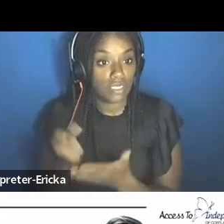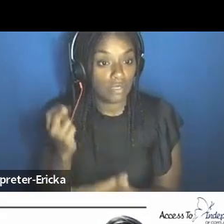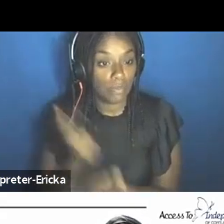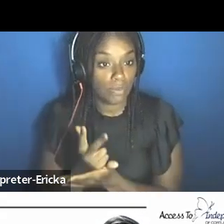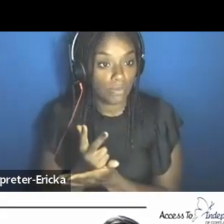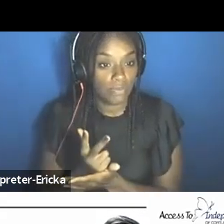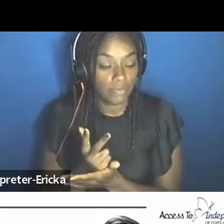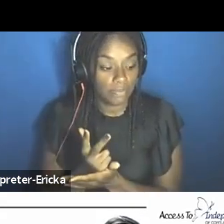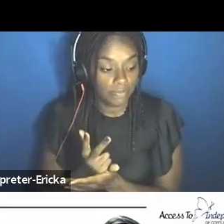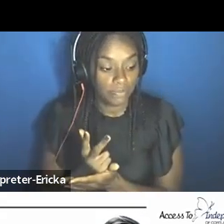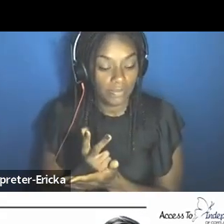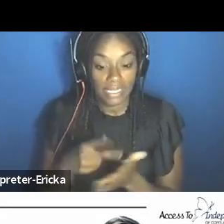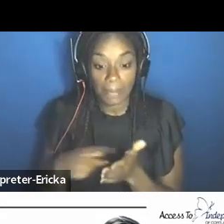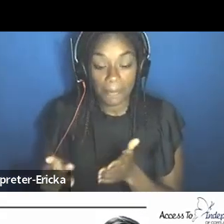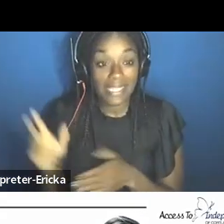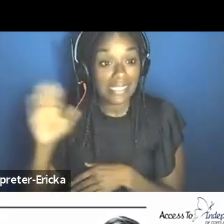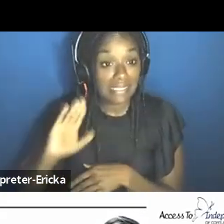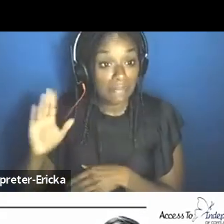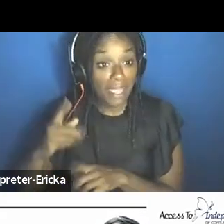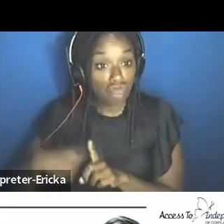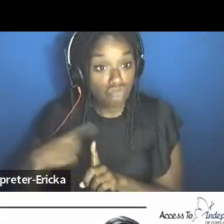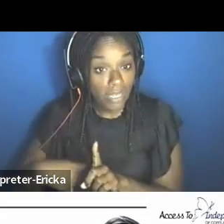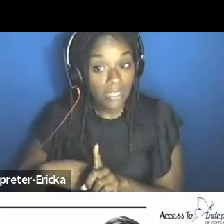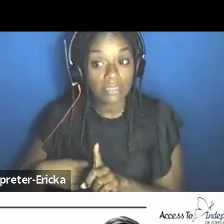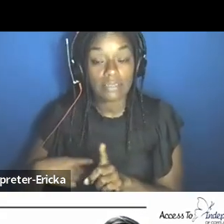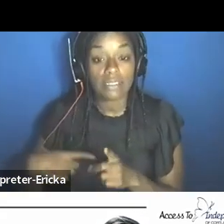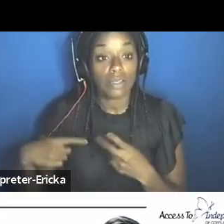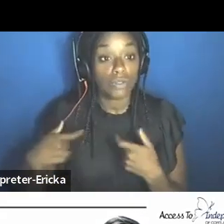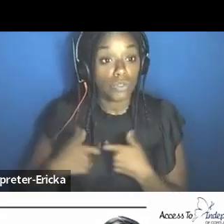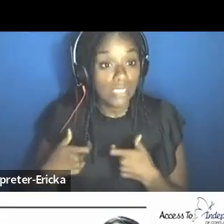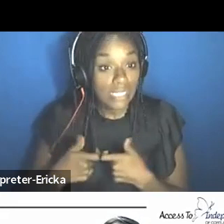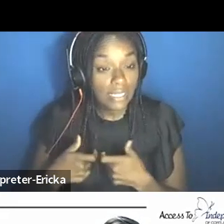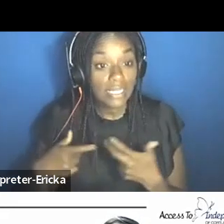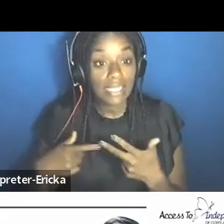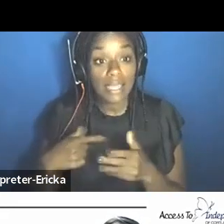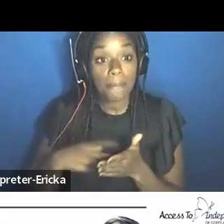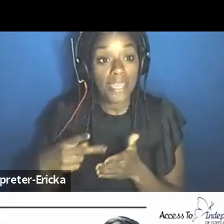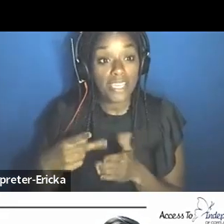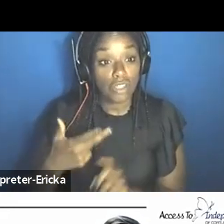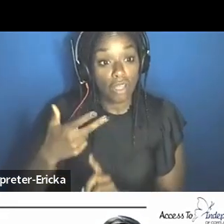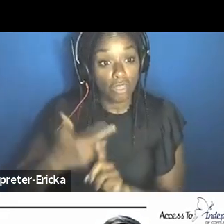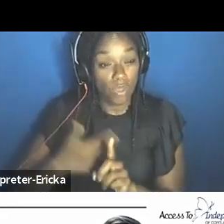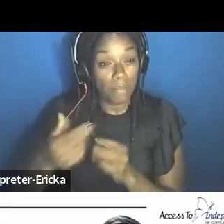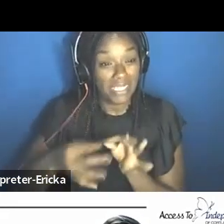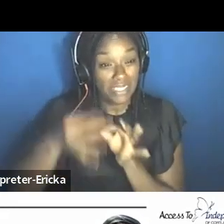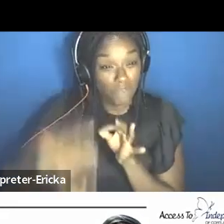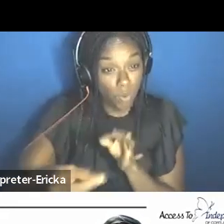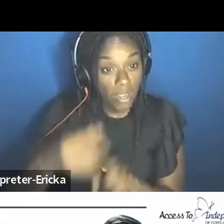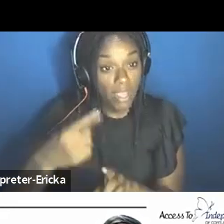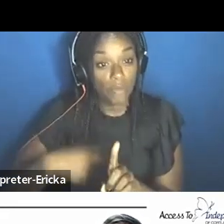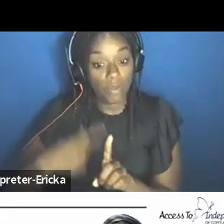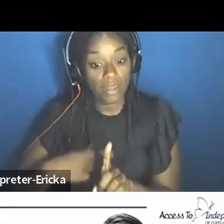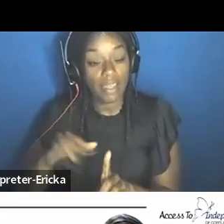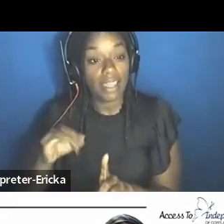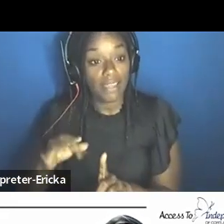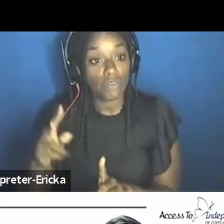on their way. It pays back rent, back utilities, pays 3 months forward in rent. It also, if you reapply, pays another